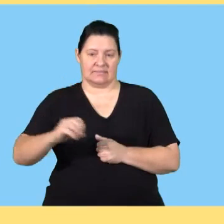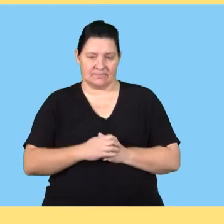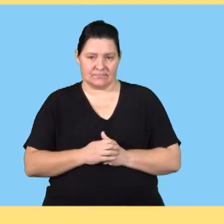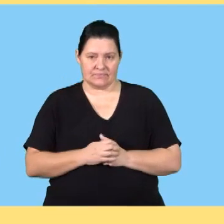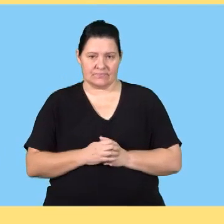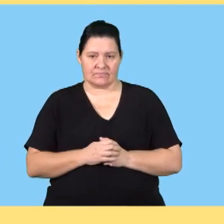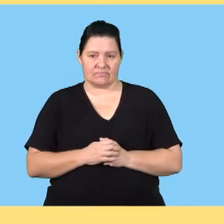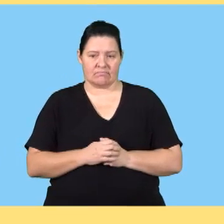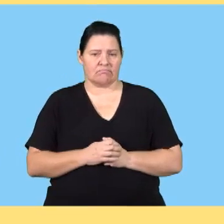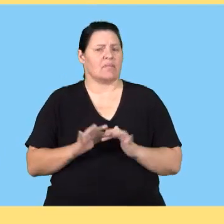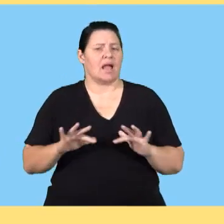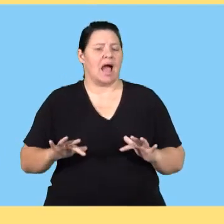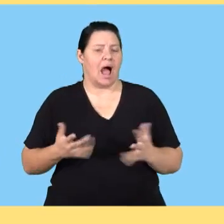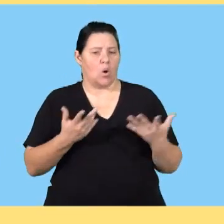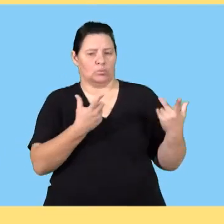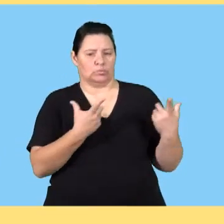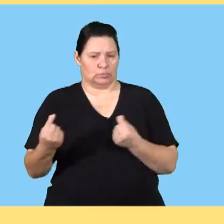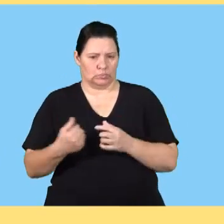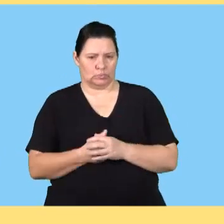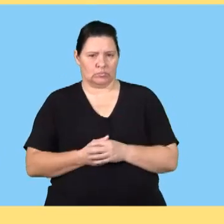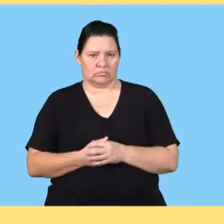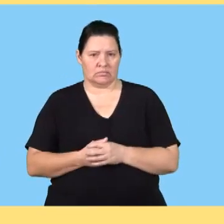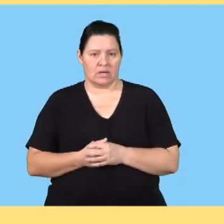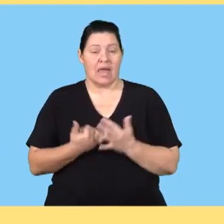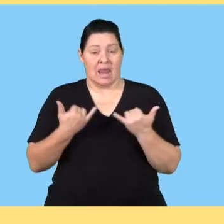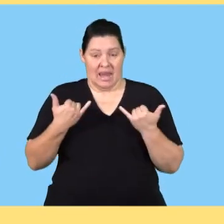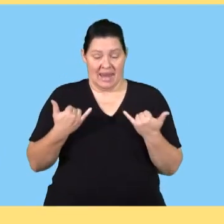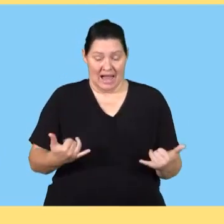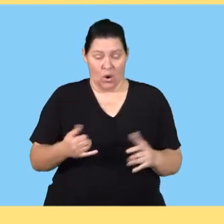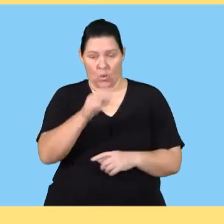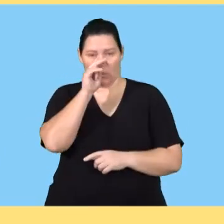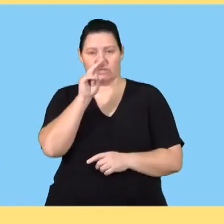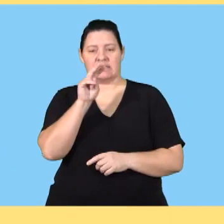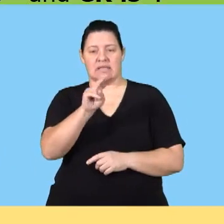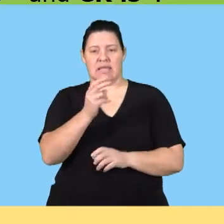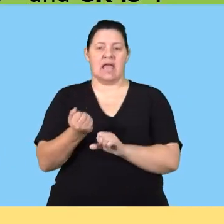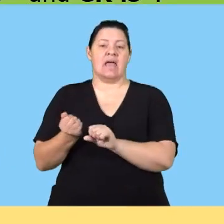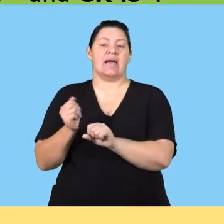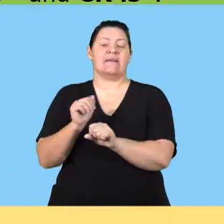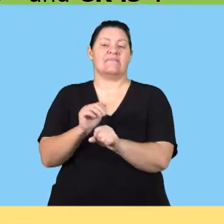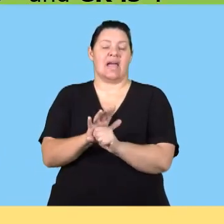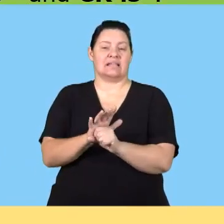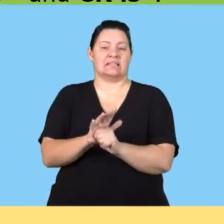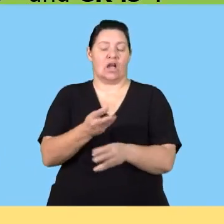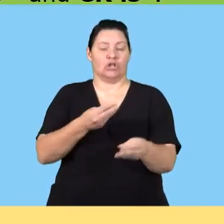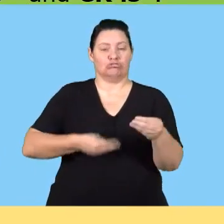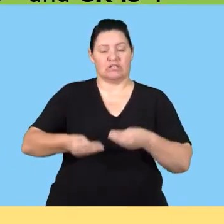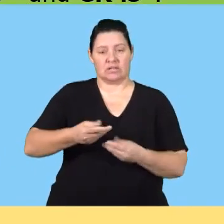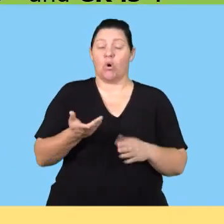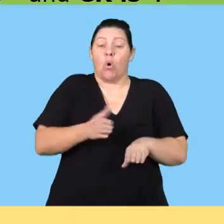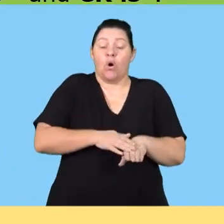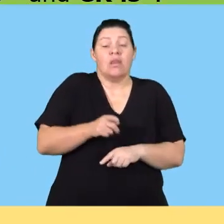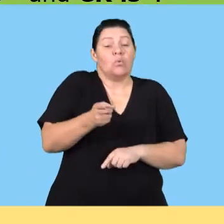12,370. This is how you would do it. We are now going to see the effect of these